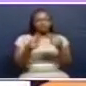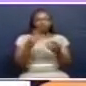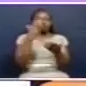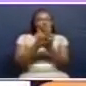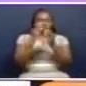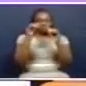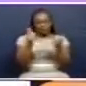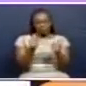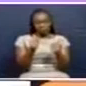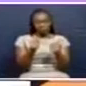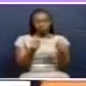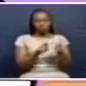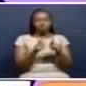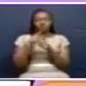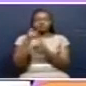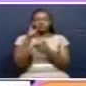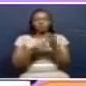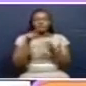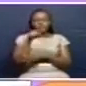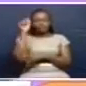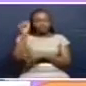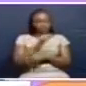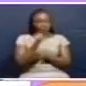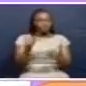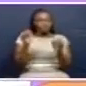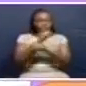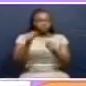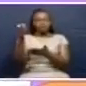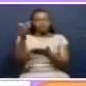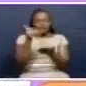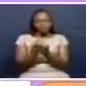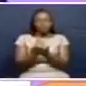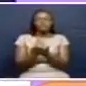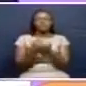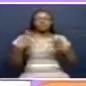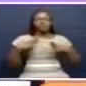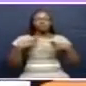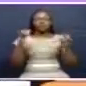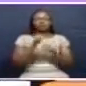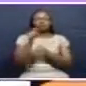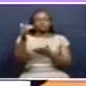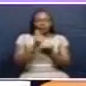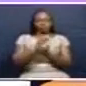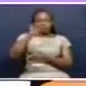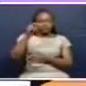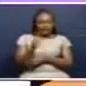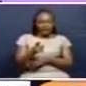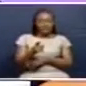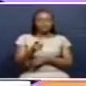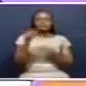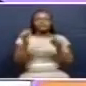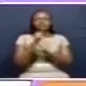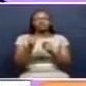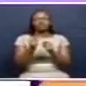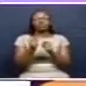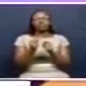he cannot appoint diplomatic fellows, he cannot appoint judges, new heads of